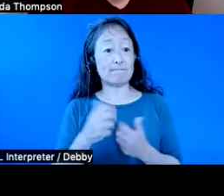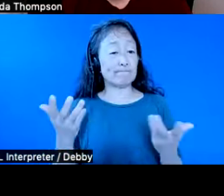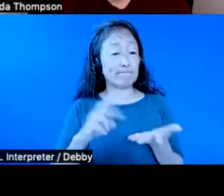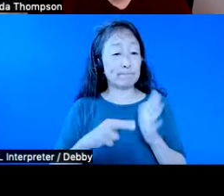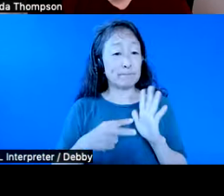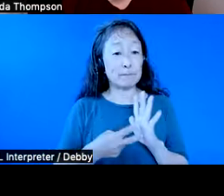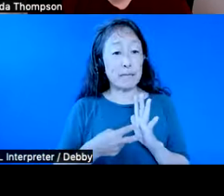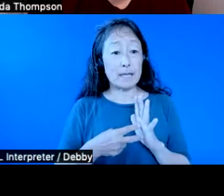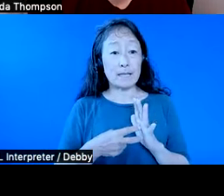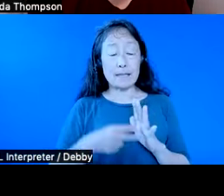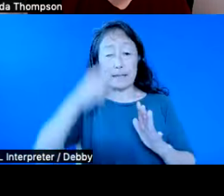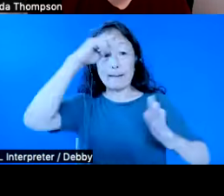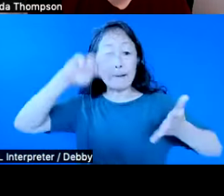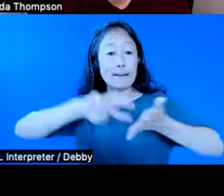harm.